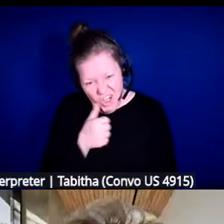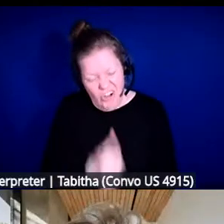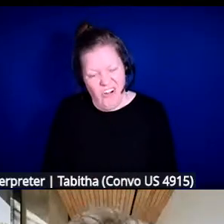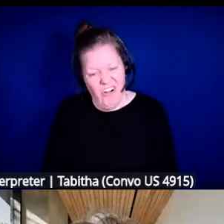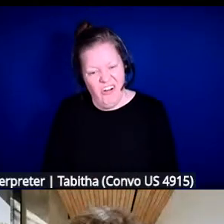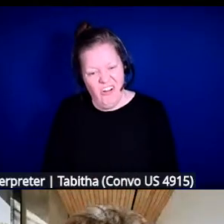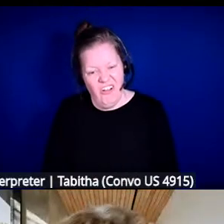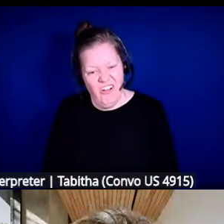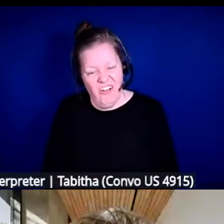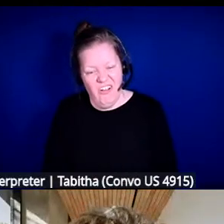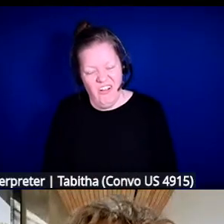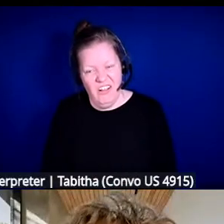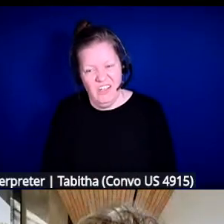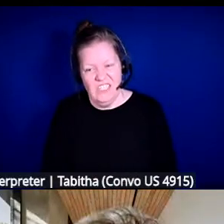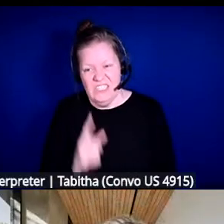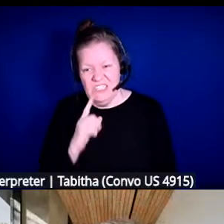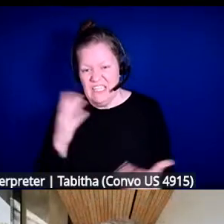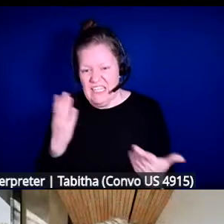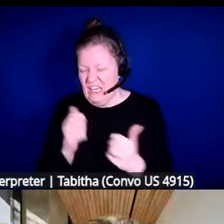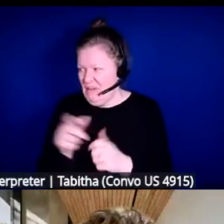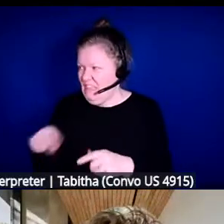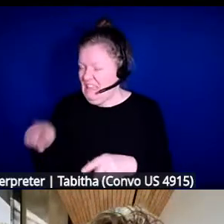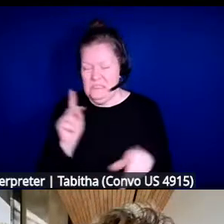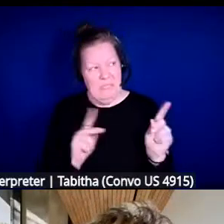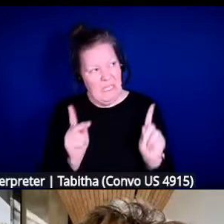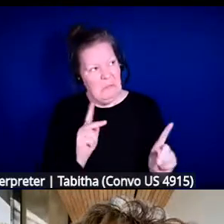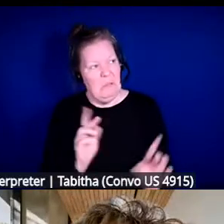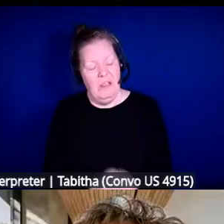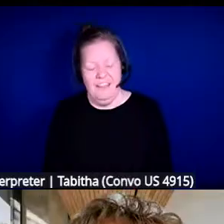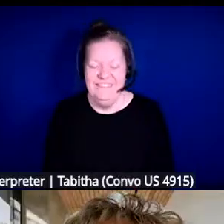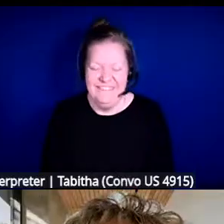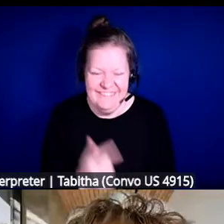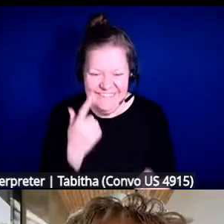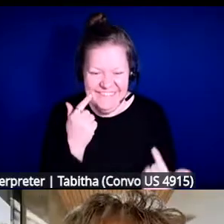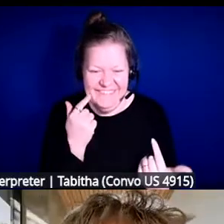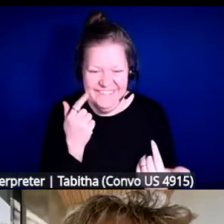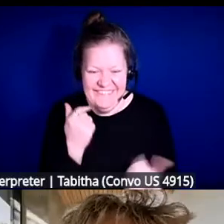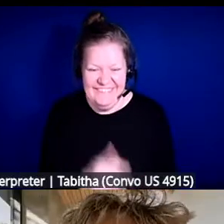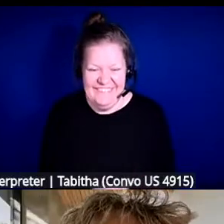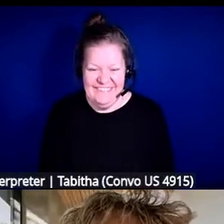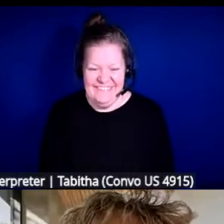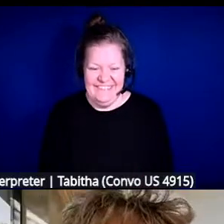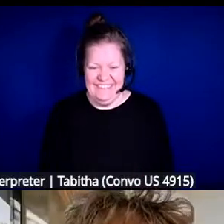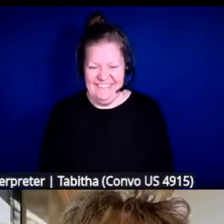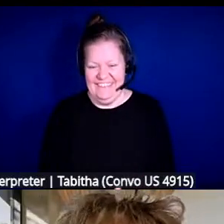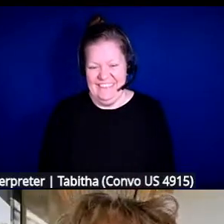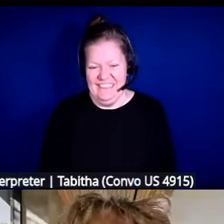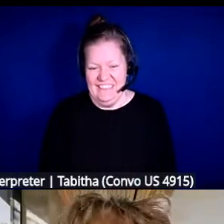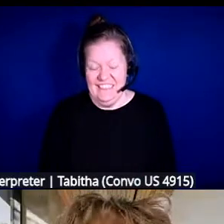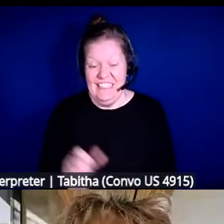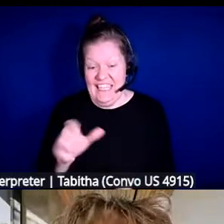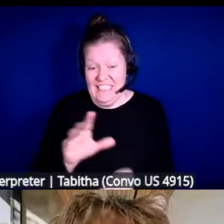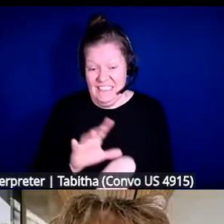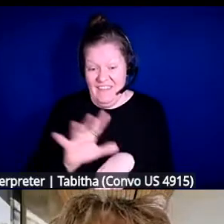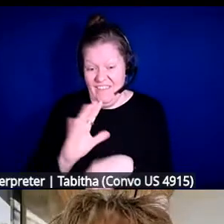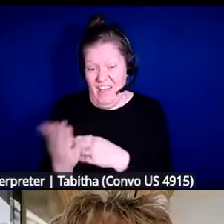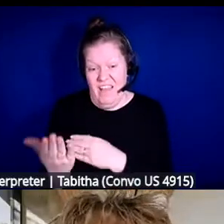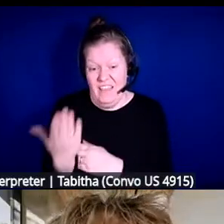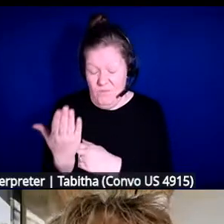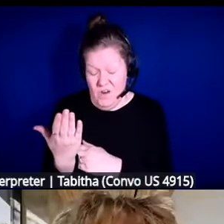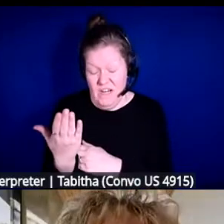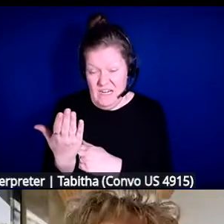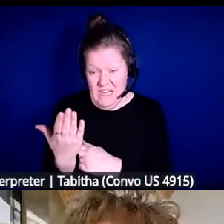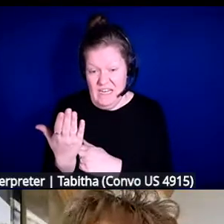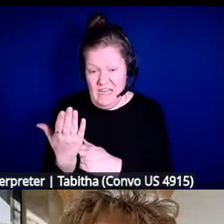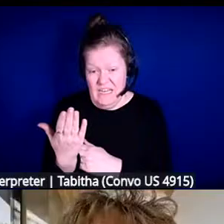She's like, And I'm Miss still here with Francine these popped in. people. Canada's in the house. Get up at 5 o'clock in the morning, Woohoo!